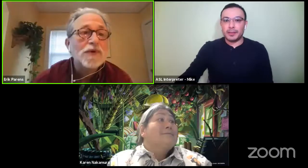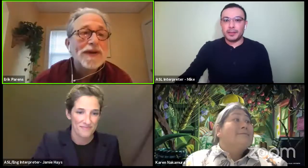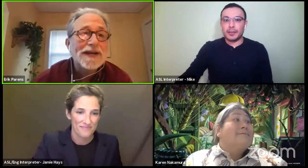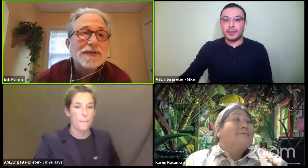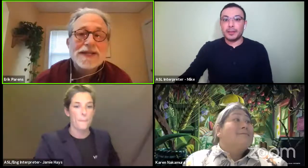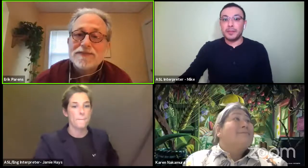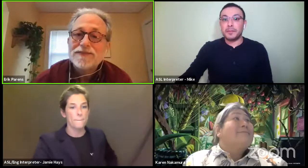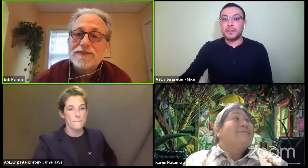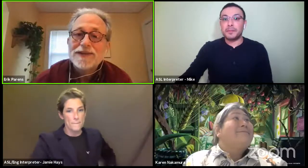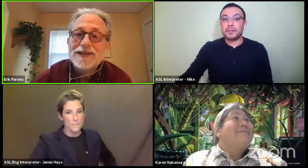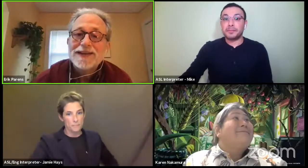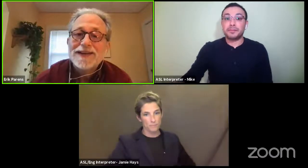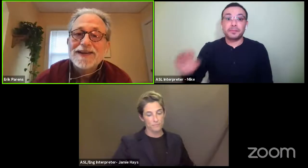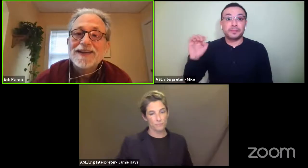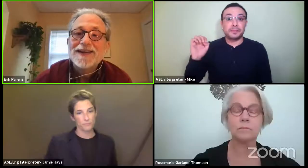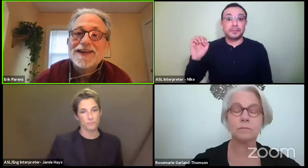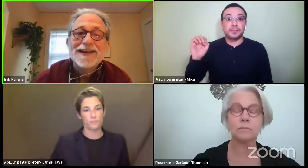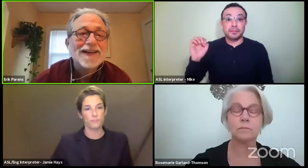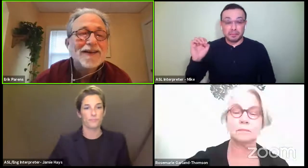Rosemary, I believe